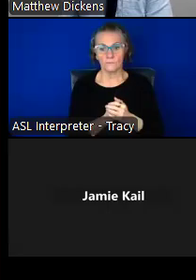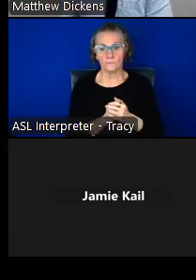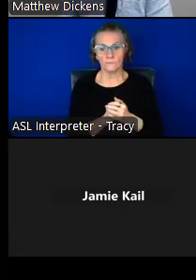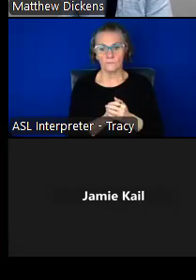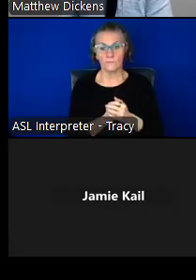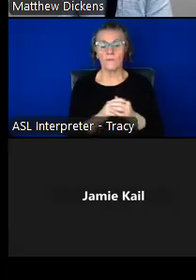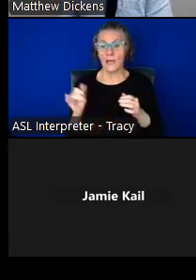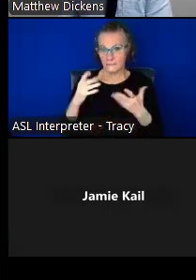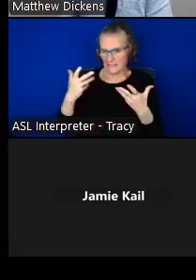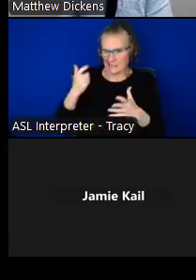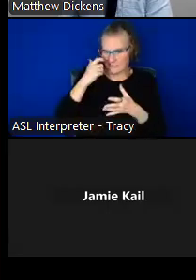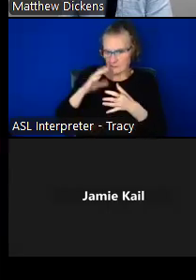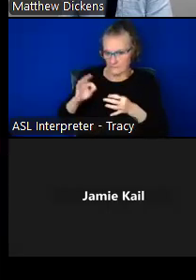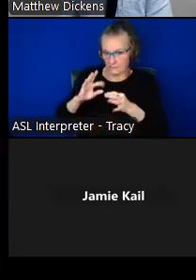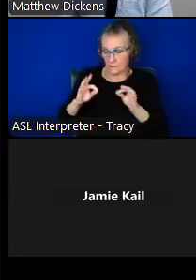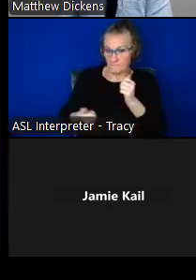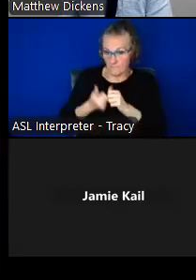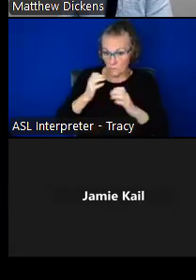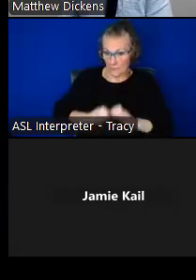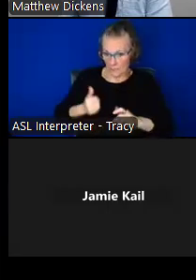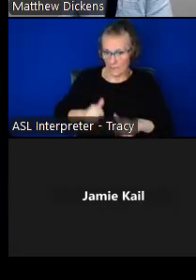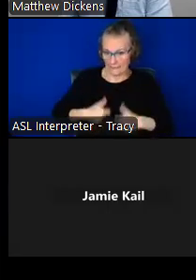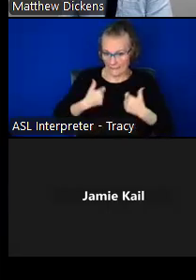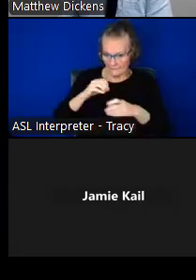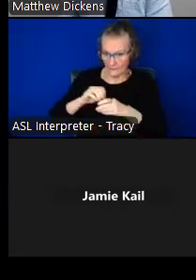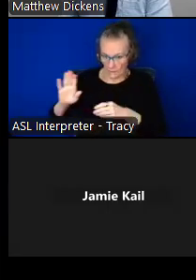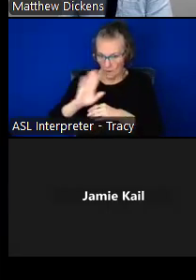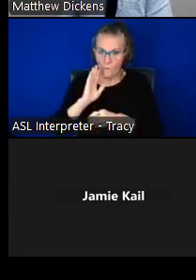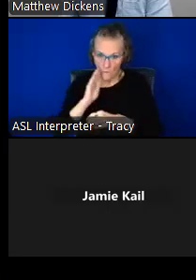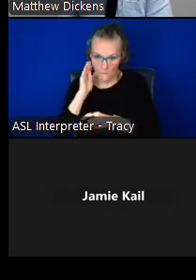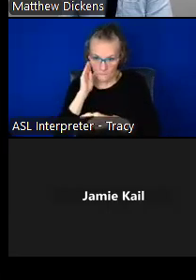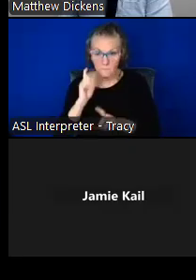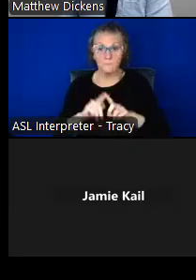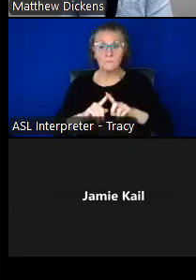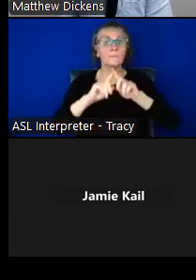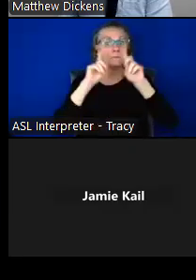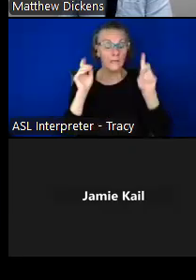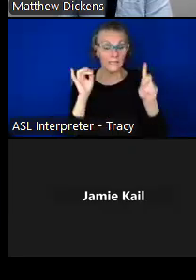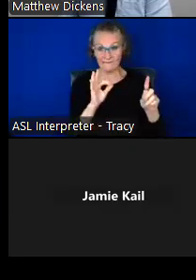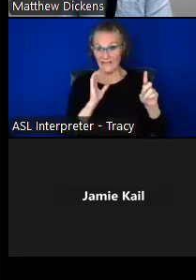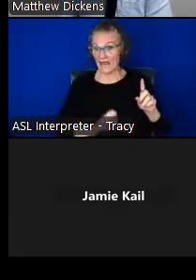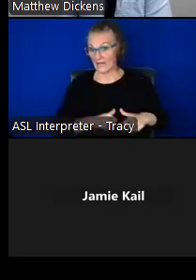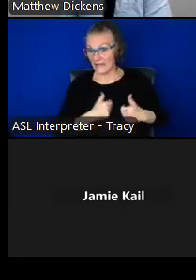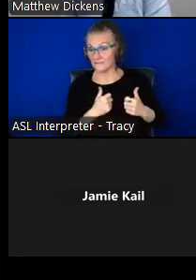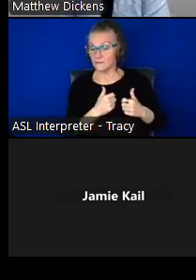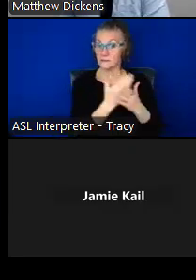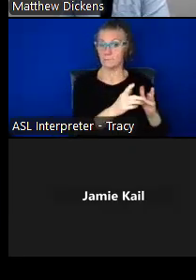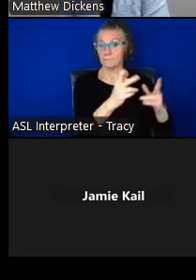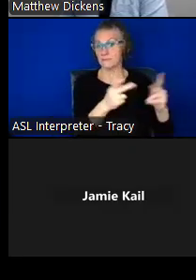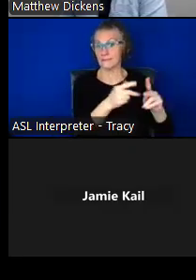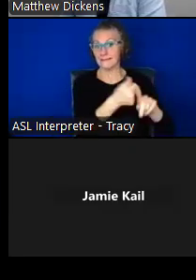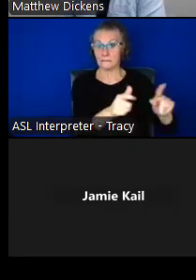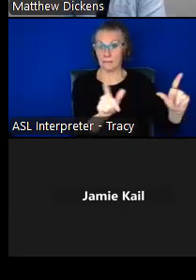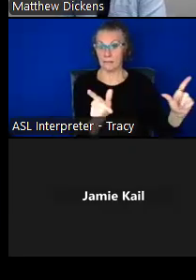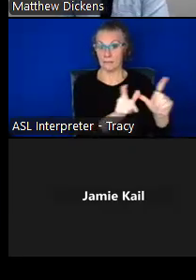So as I mentioned earlier, most of our clients do live in their homes. However, if a client lives in a licensed facility and